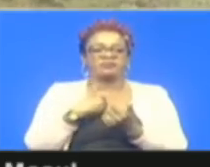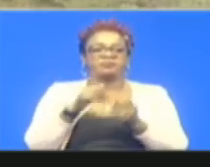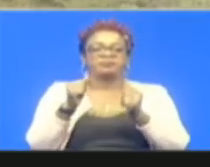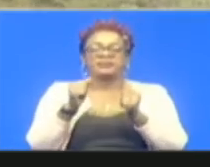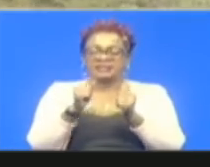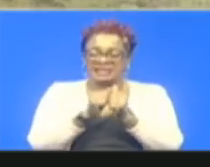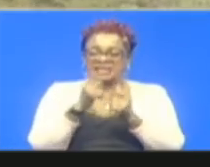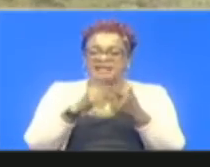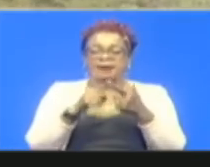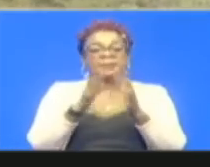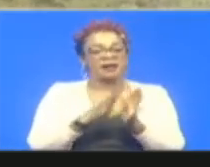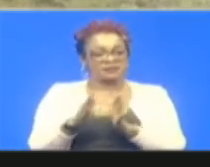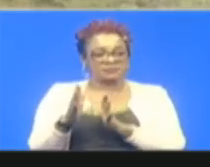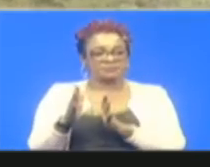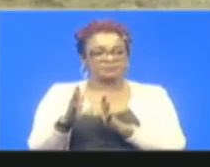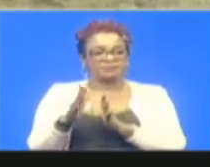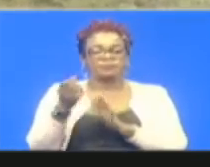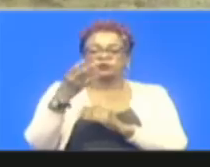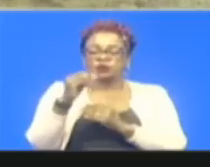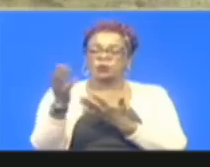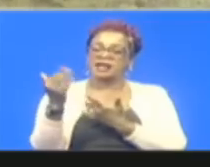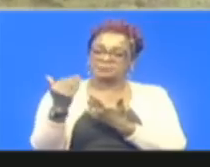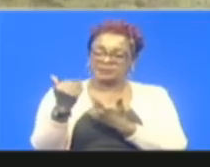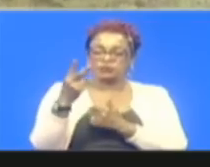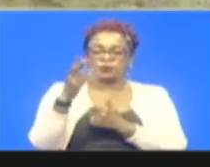a 10-year plan. So it was expected that in